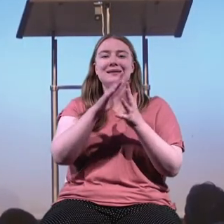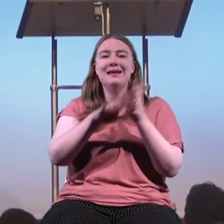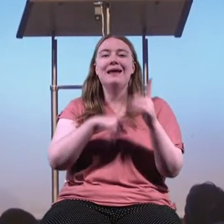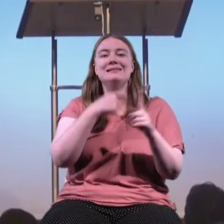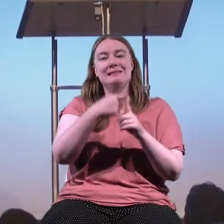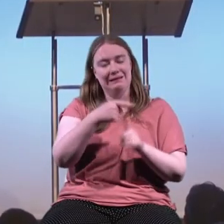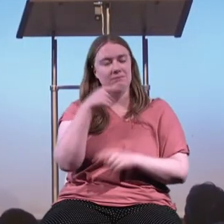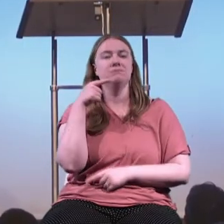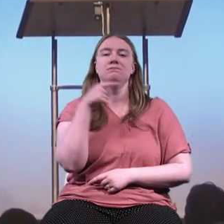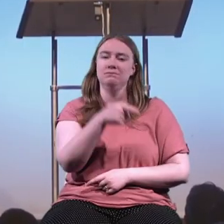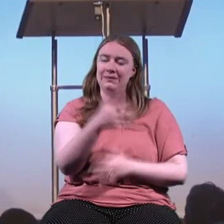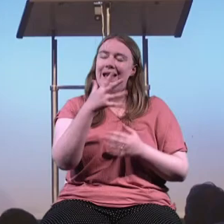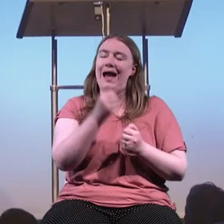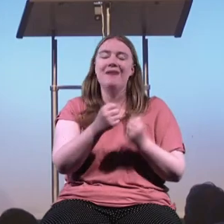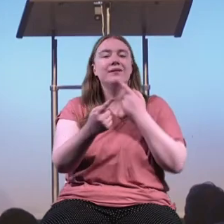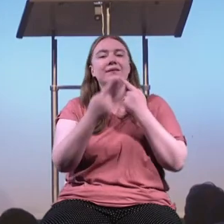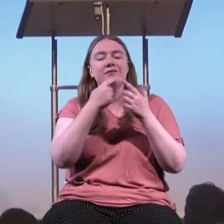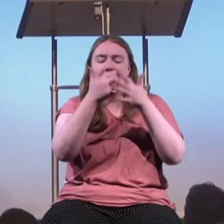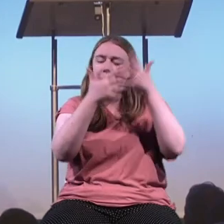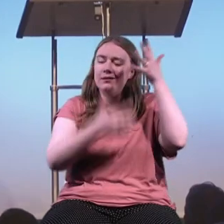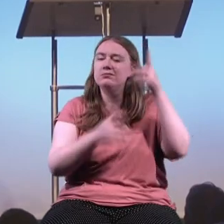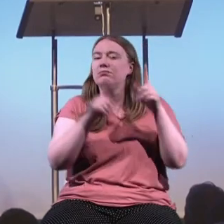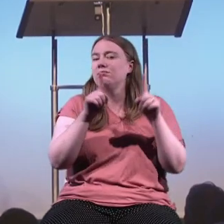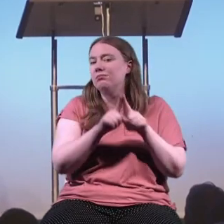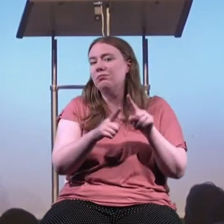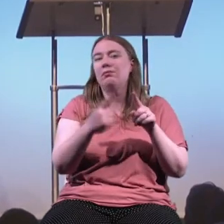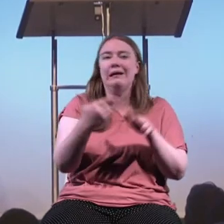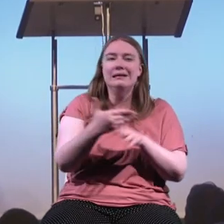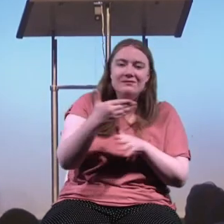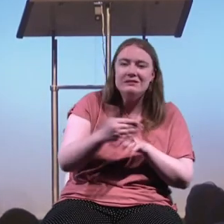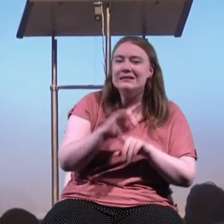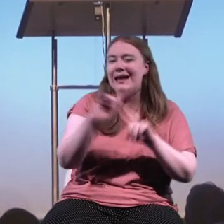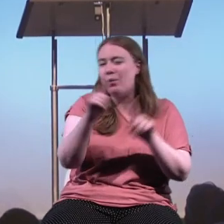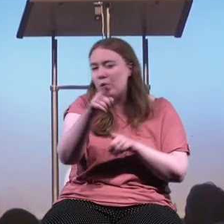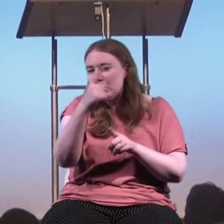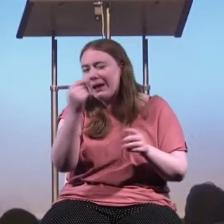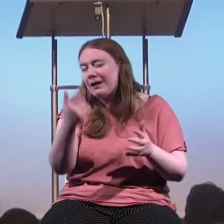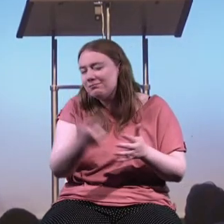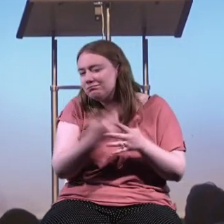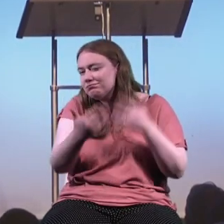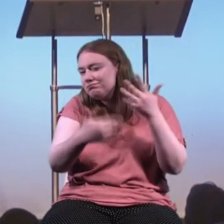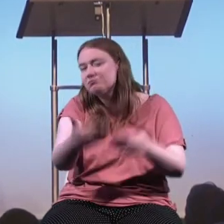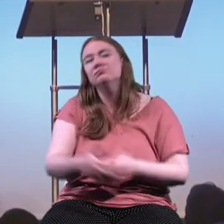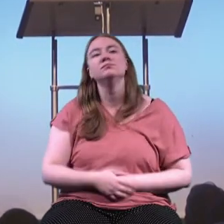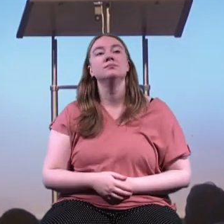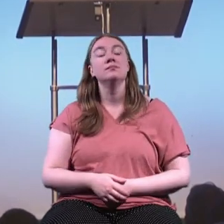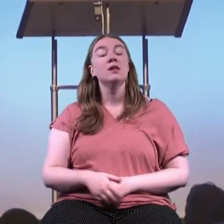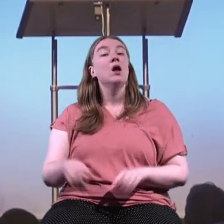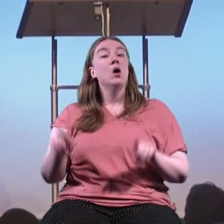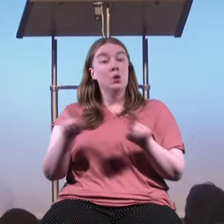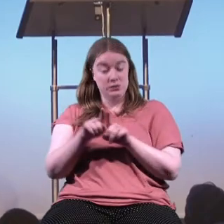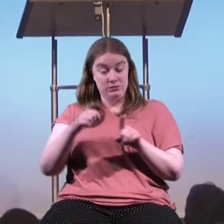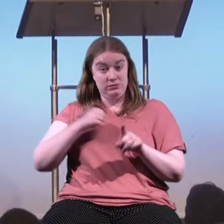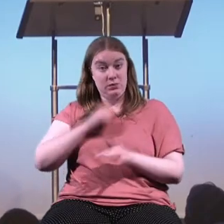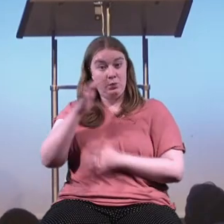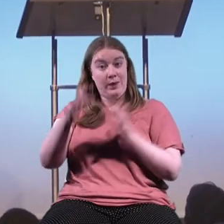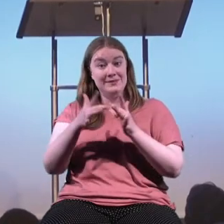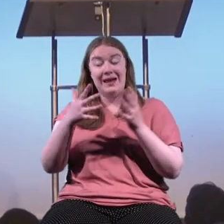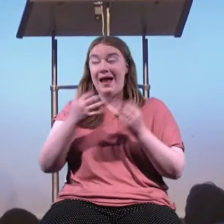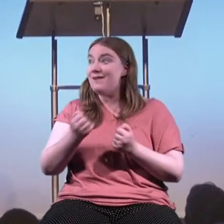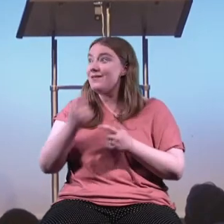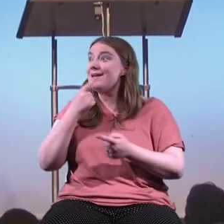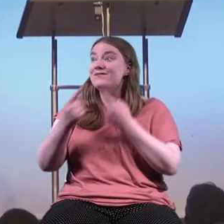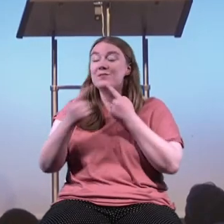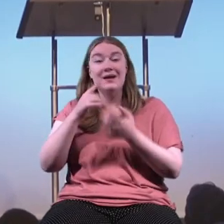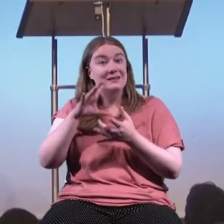and activities around Keswick. And while you're here as well at convention, if you have any questions, if you